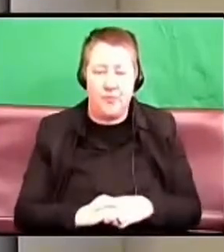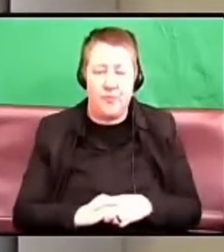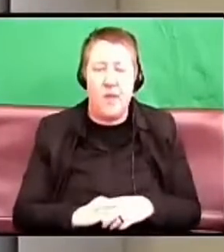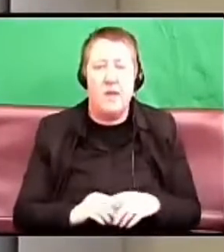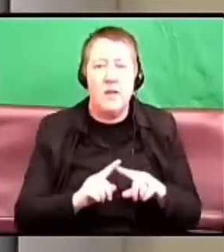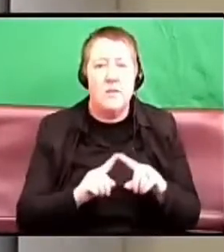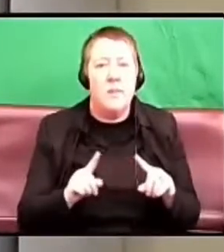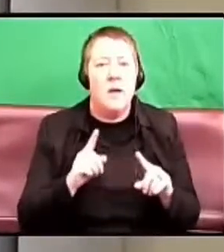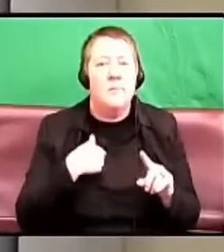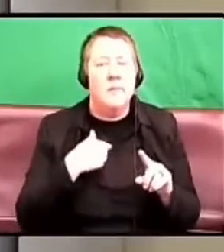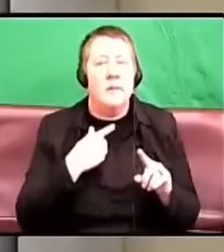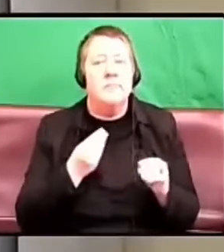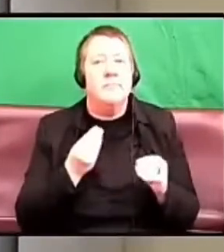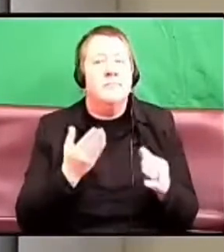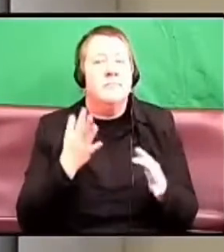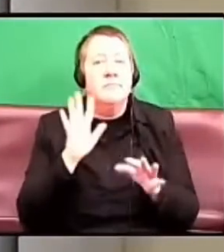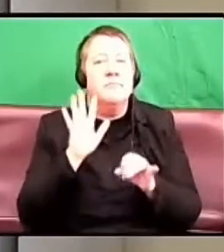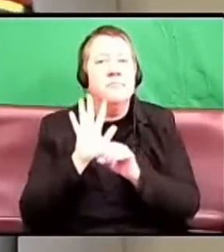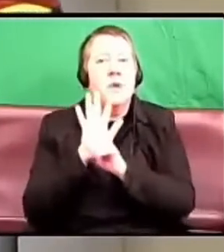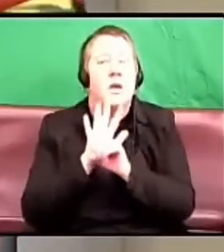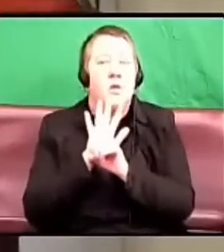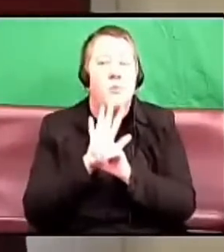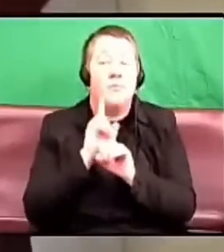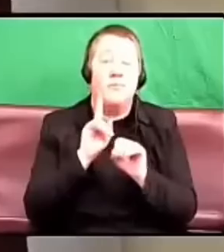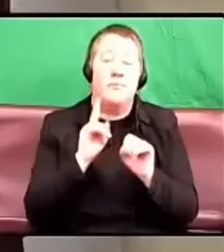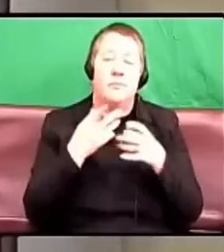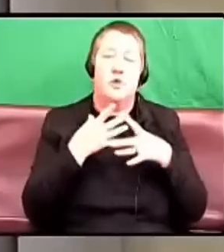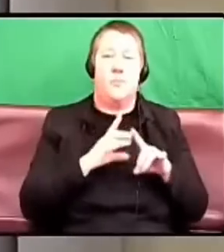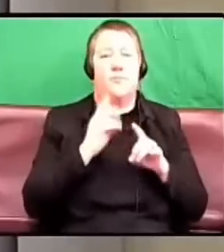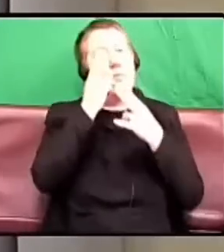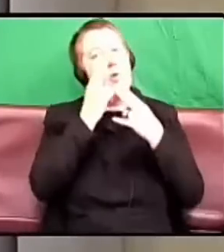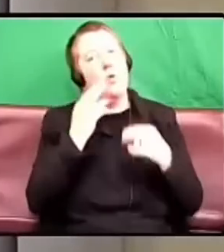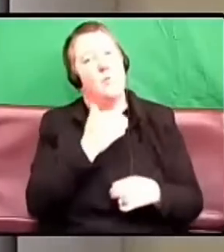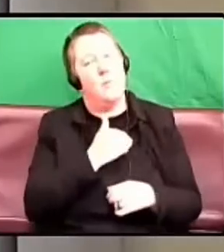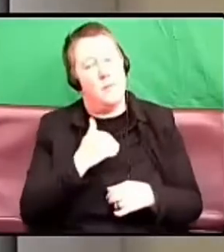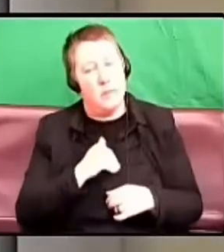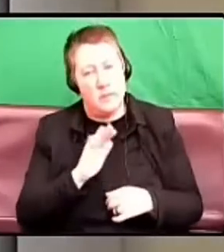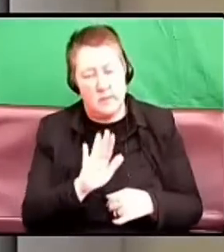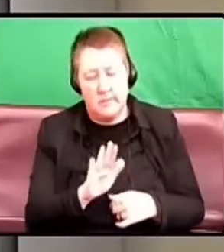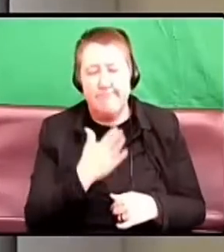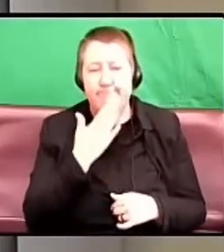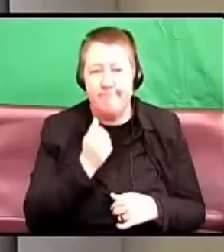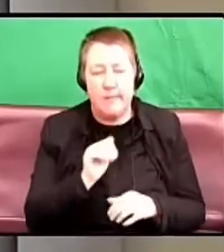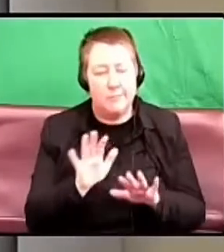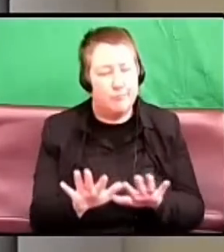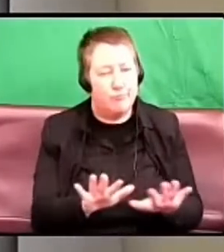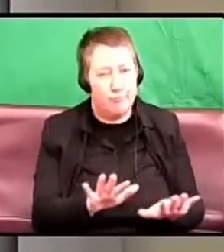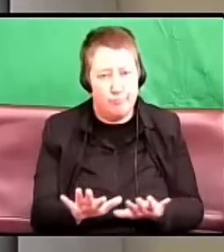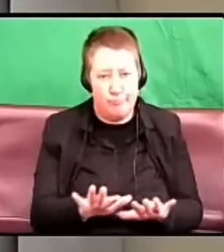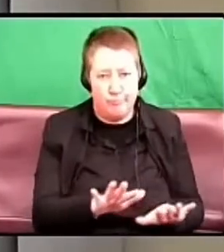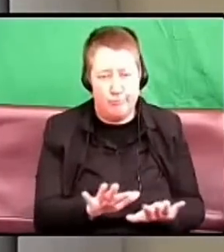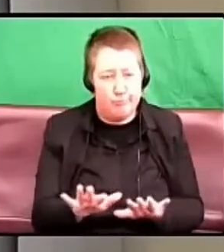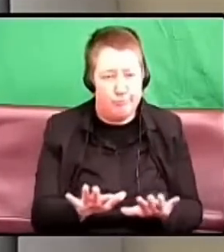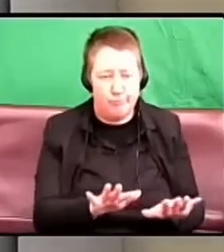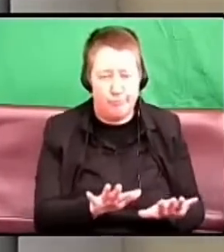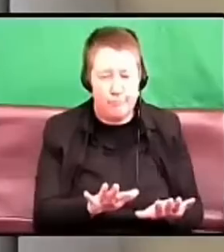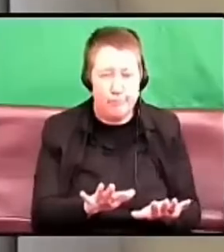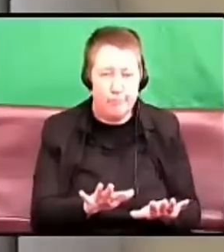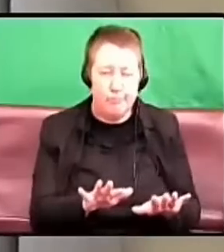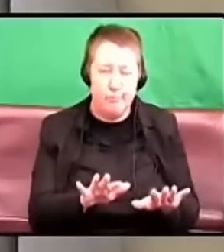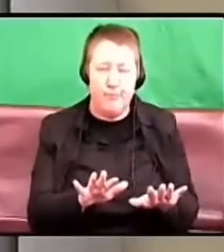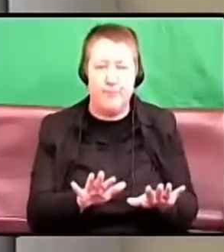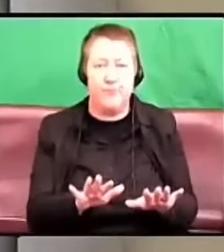give a background. Let me give a background. Honorable members, please can we not